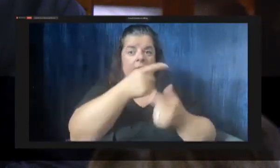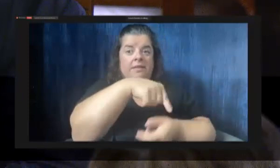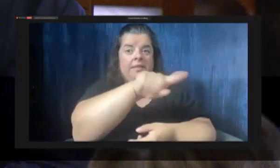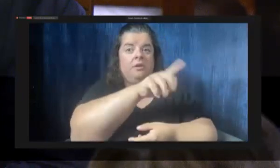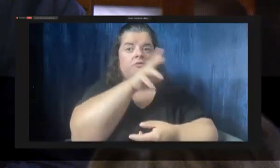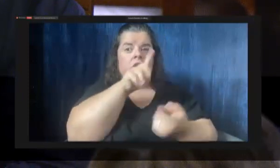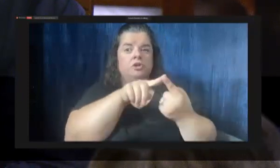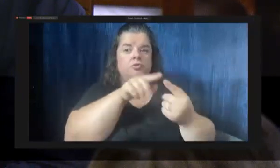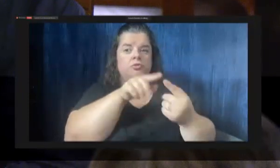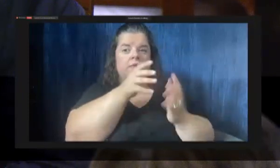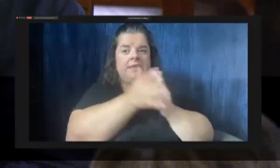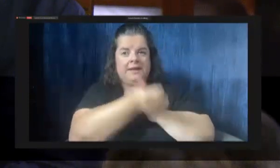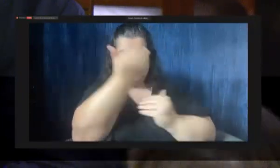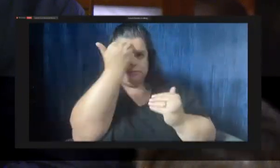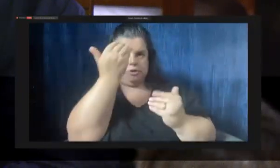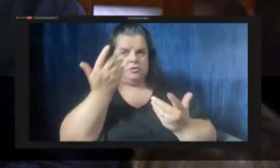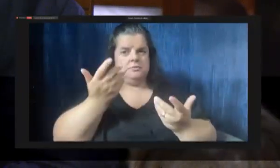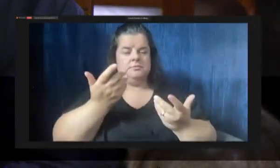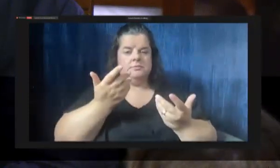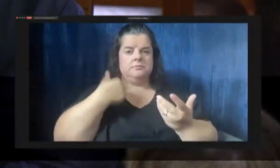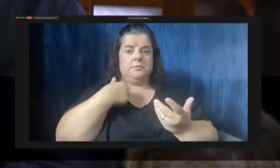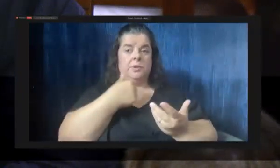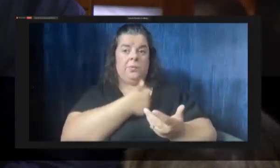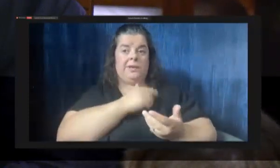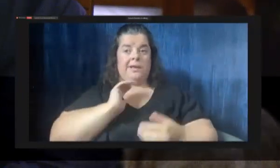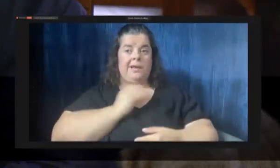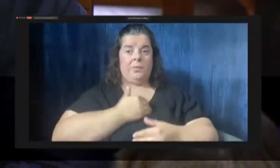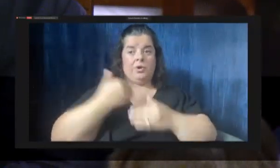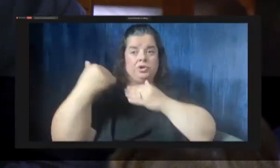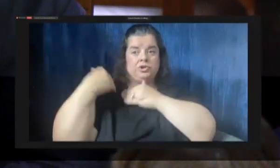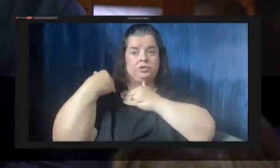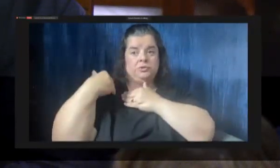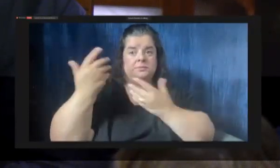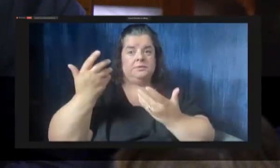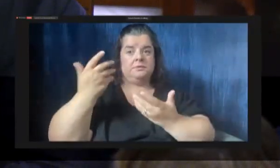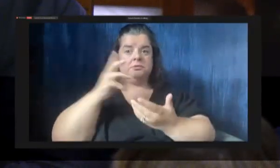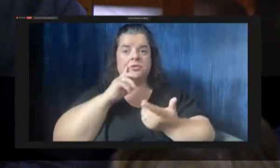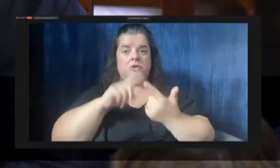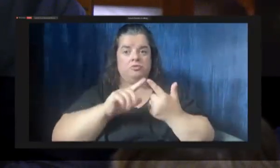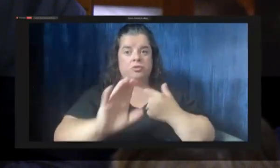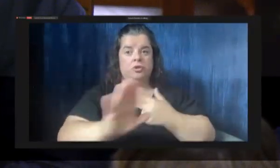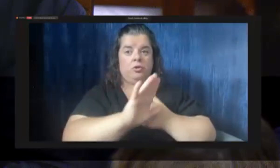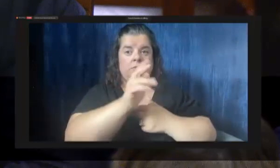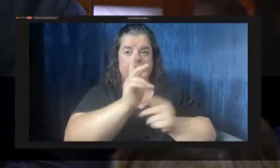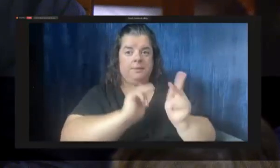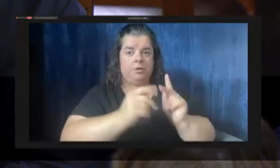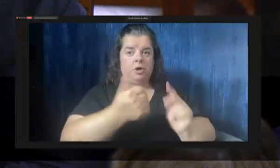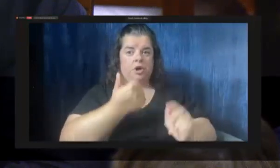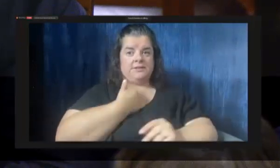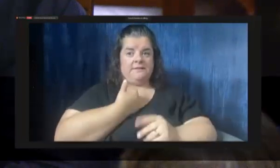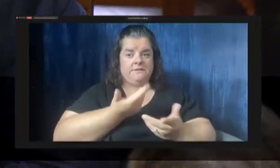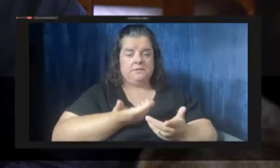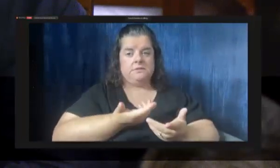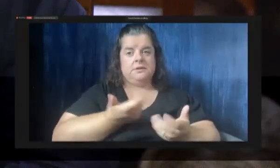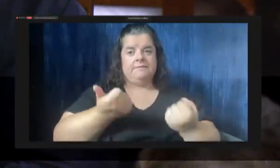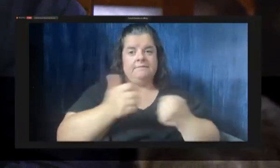experts. And I feel that it would be our duty here to talk to those individuals so that we're fully aware